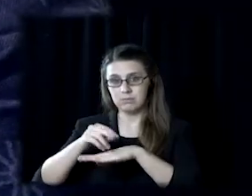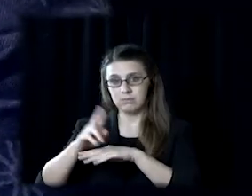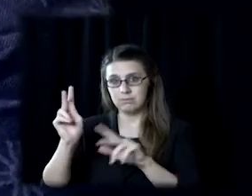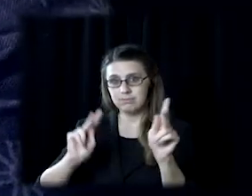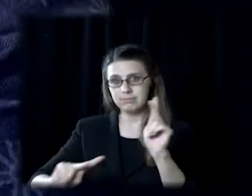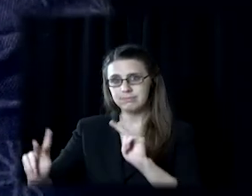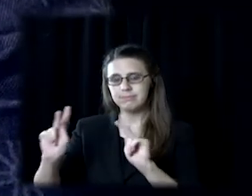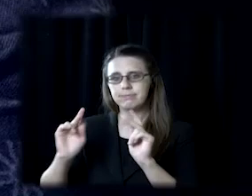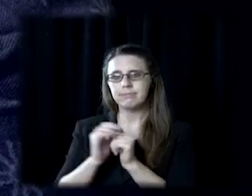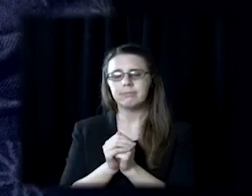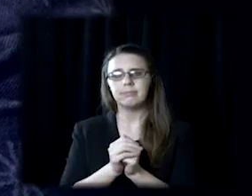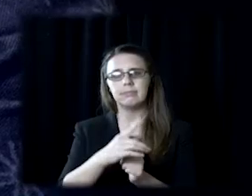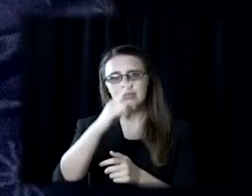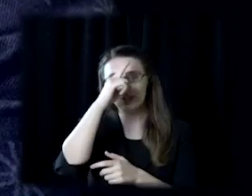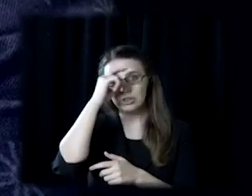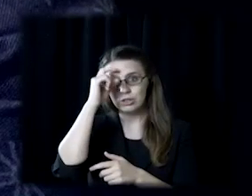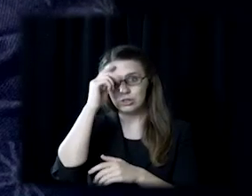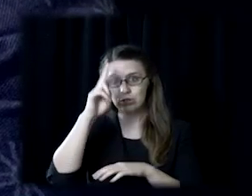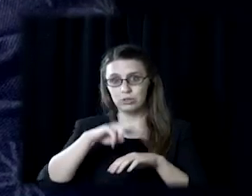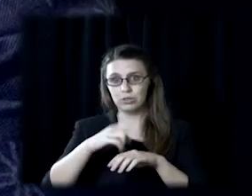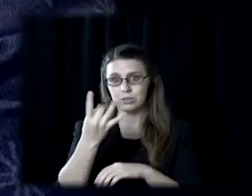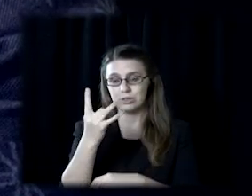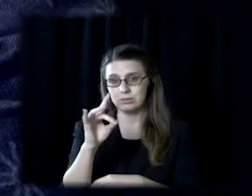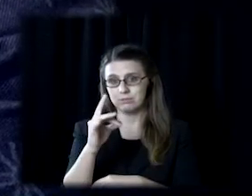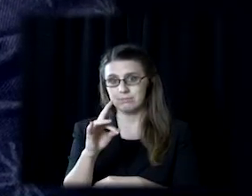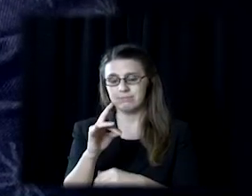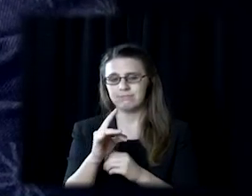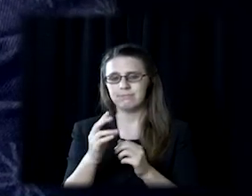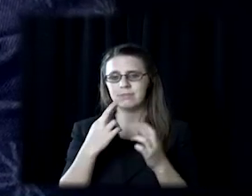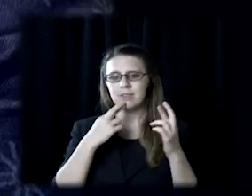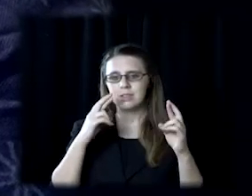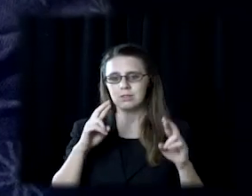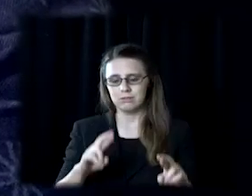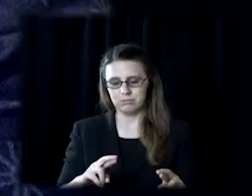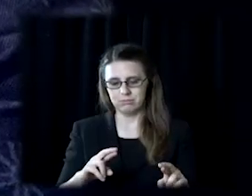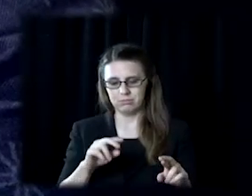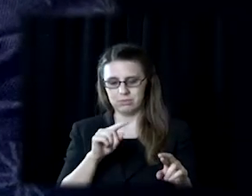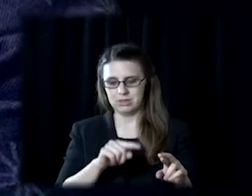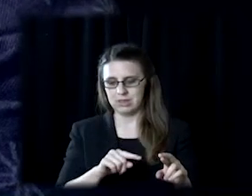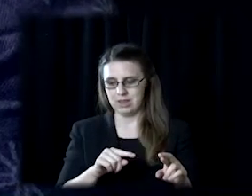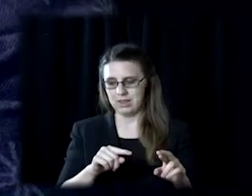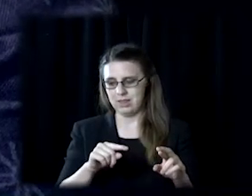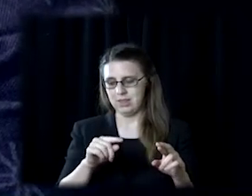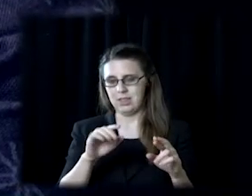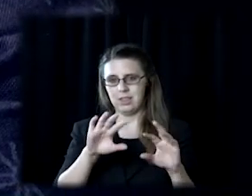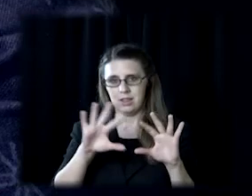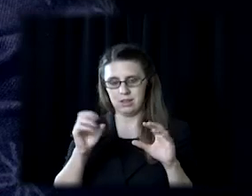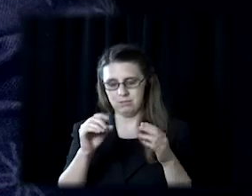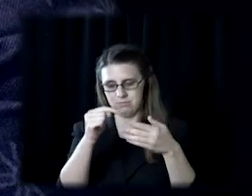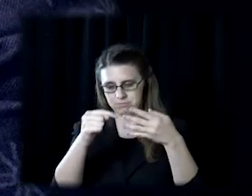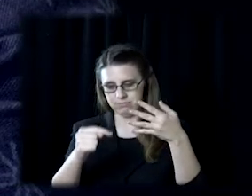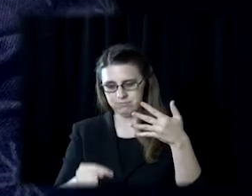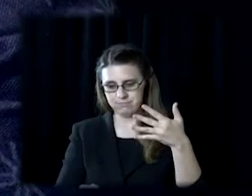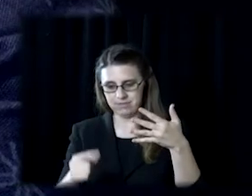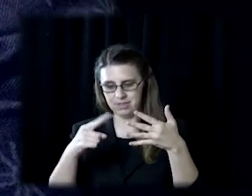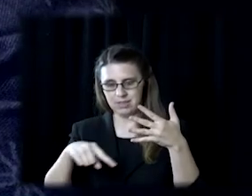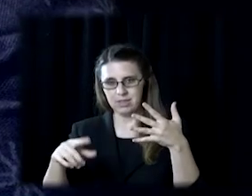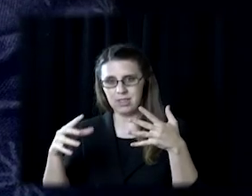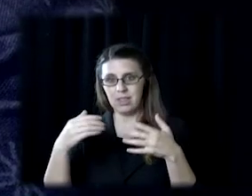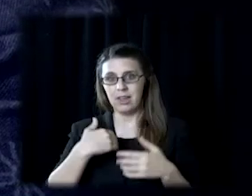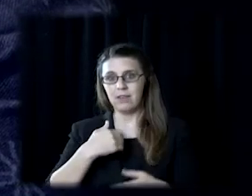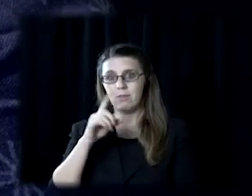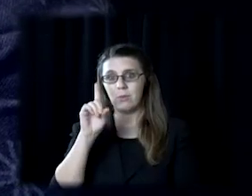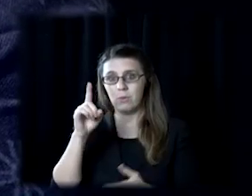2018, the report determined that the entities and instrumentalities covered in the report hold 1,159